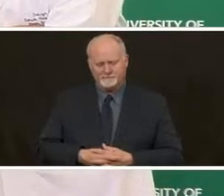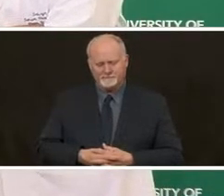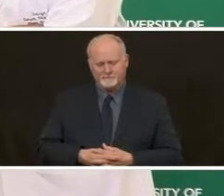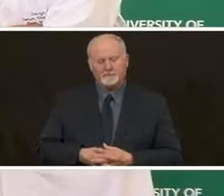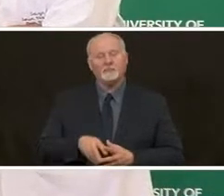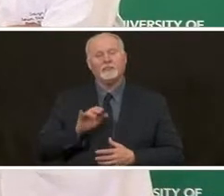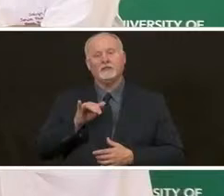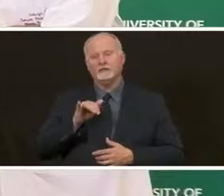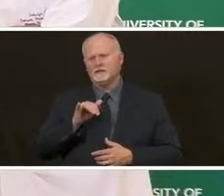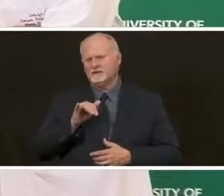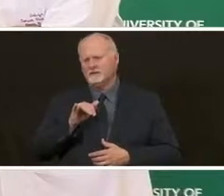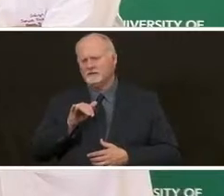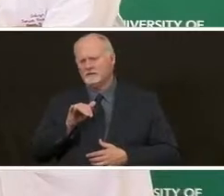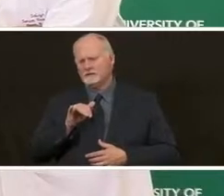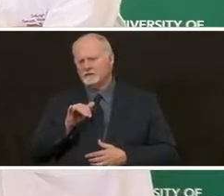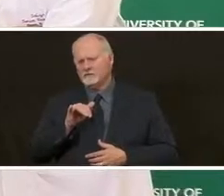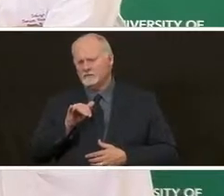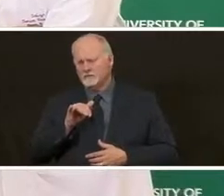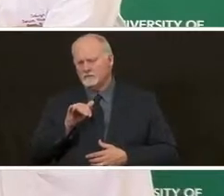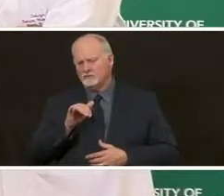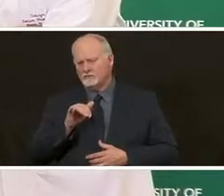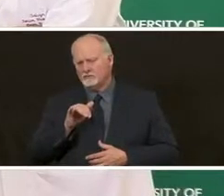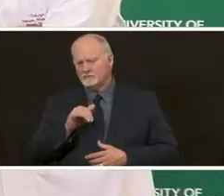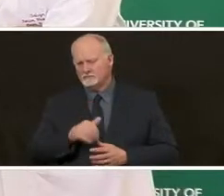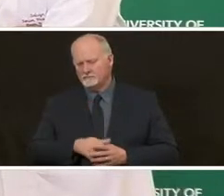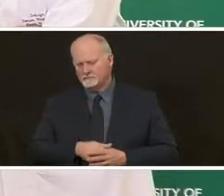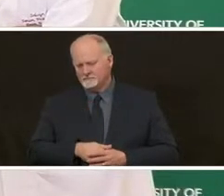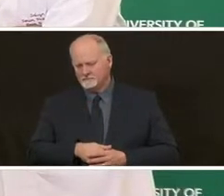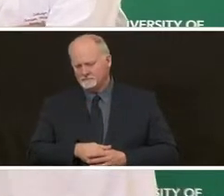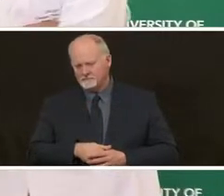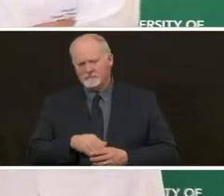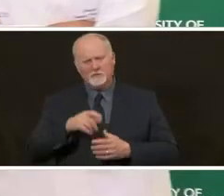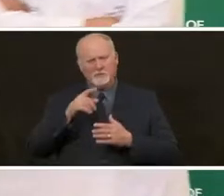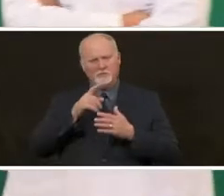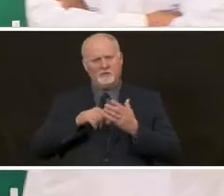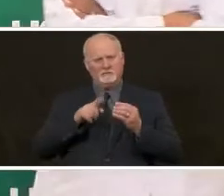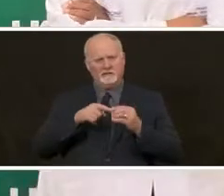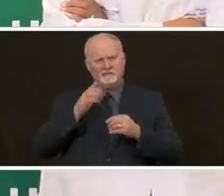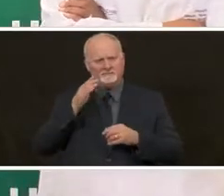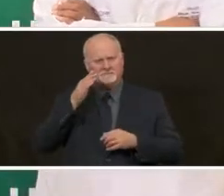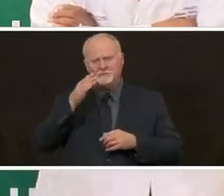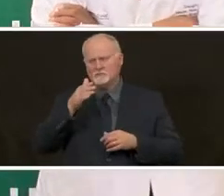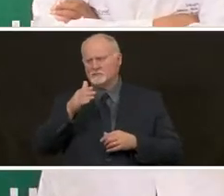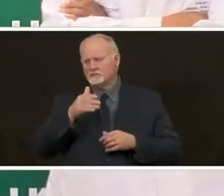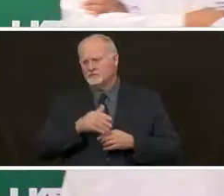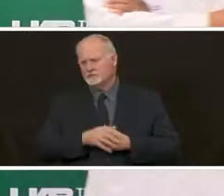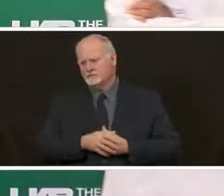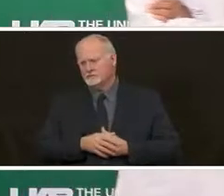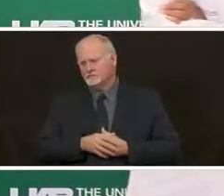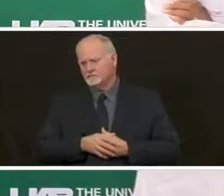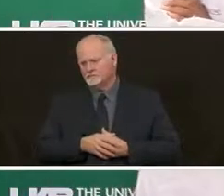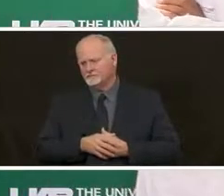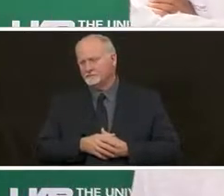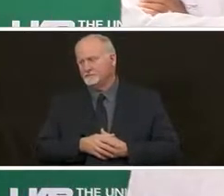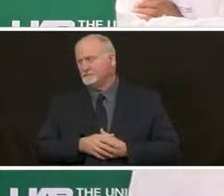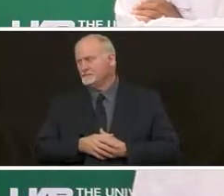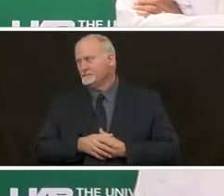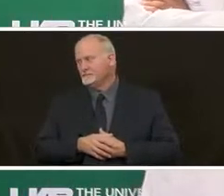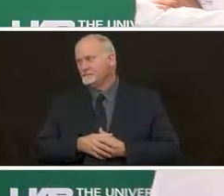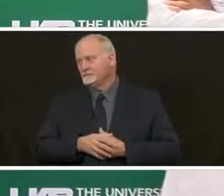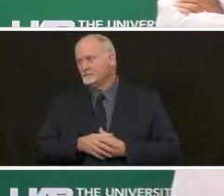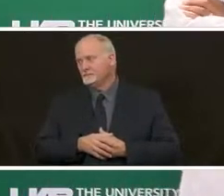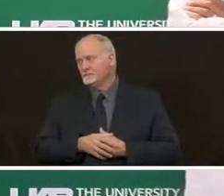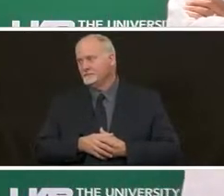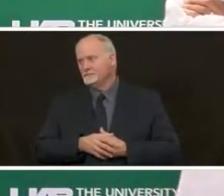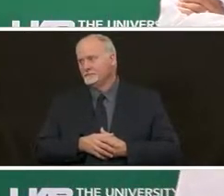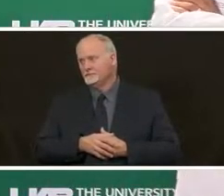Oh, thanks. I was wondering what's the roadmap for the future? How long until the actual xenotransplant in human, and